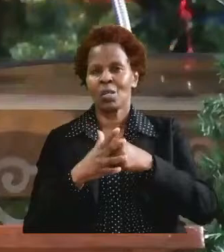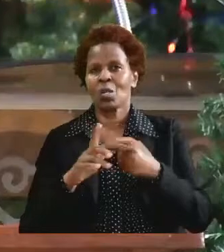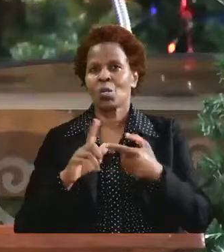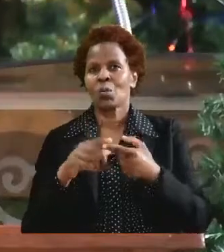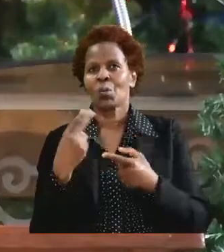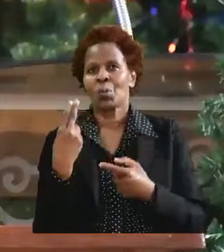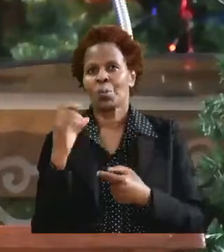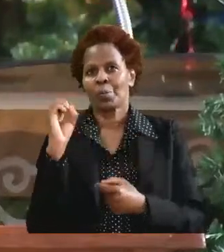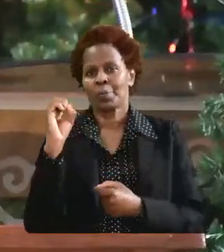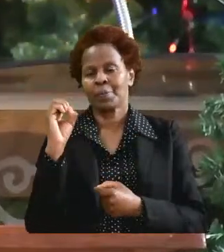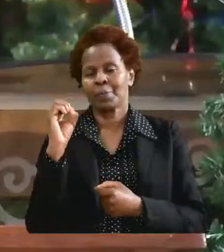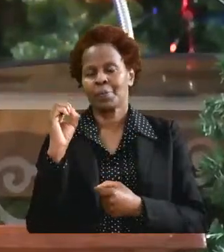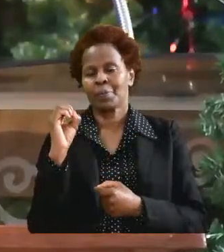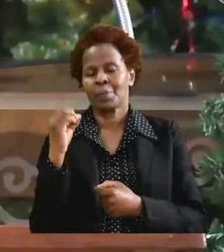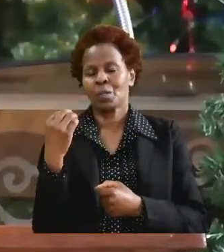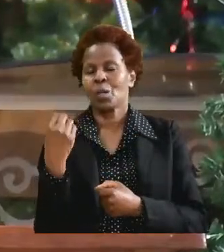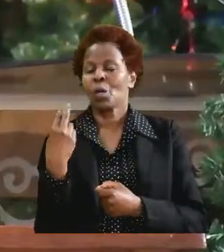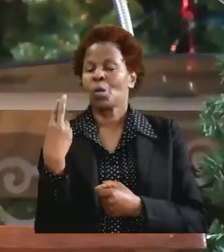20th January